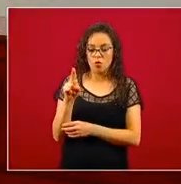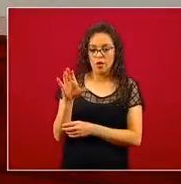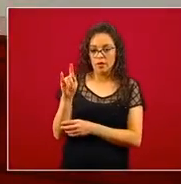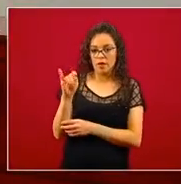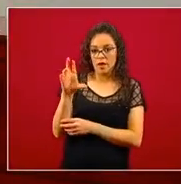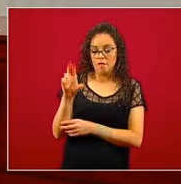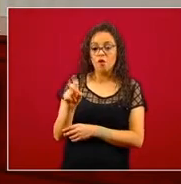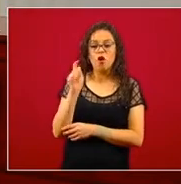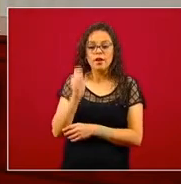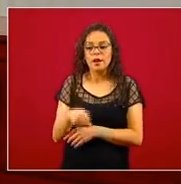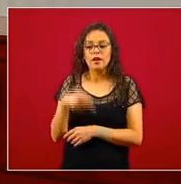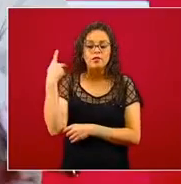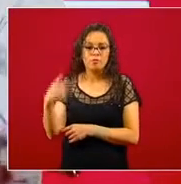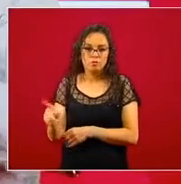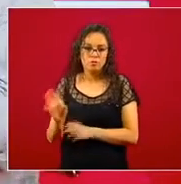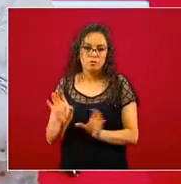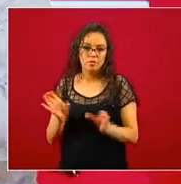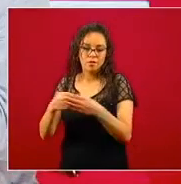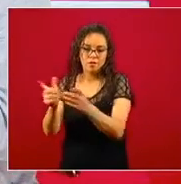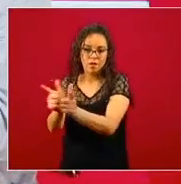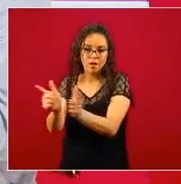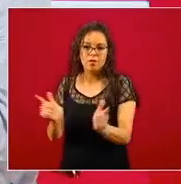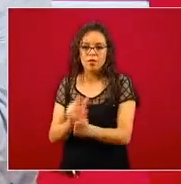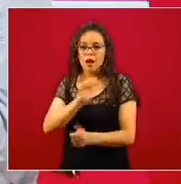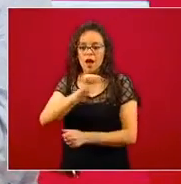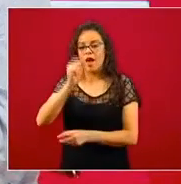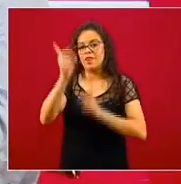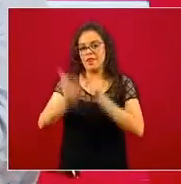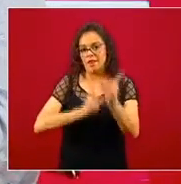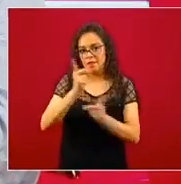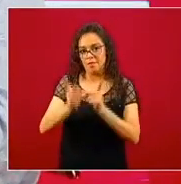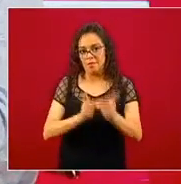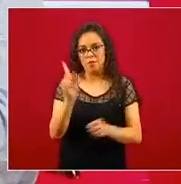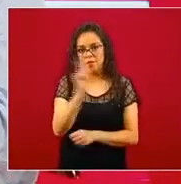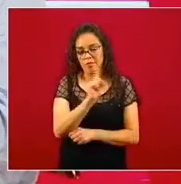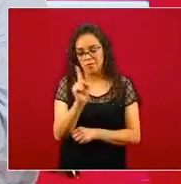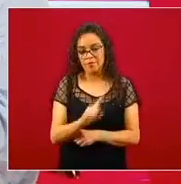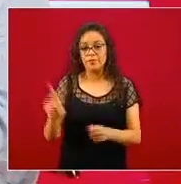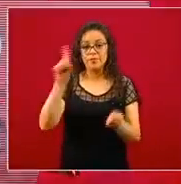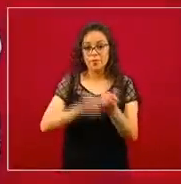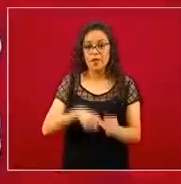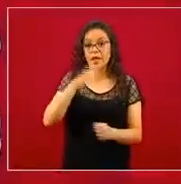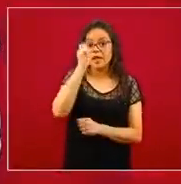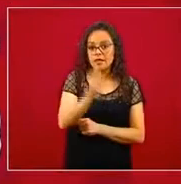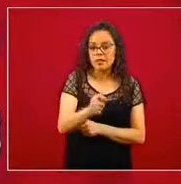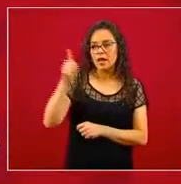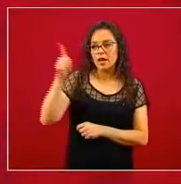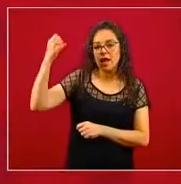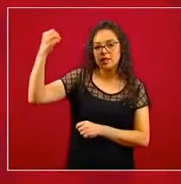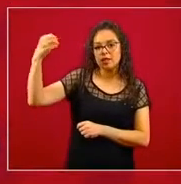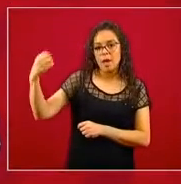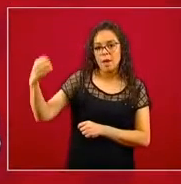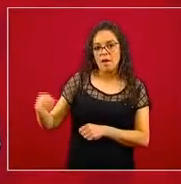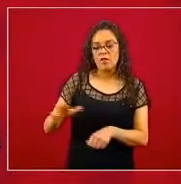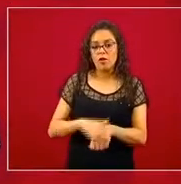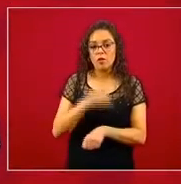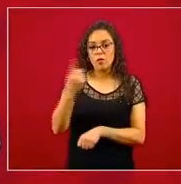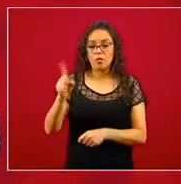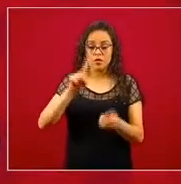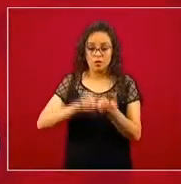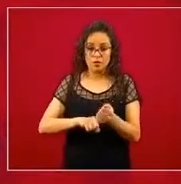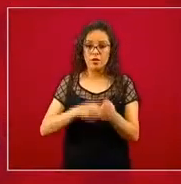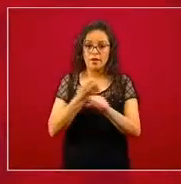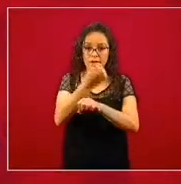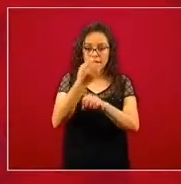themselves, the players, the supporters, and everyone. When can we reactivate this? This decision